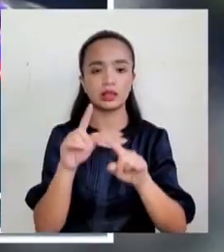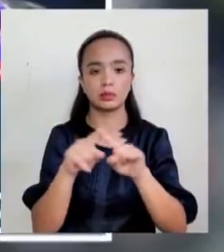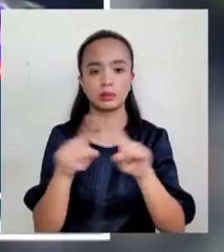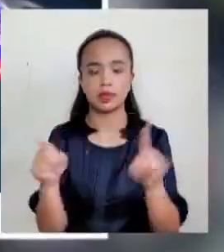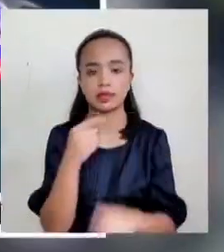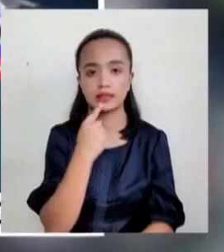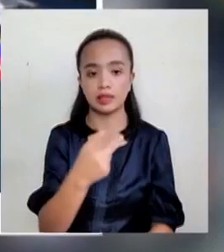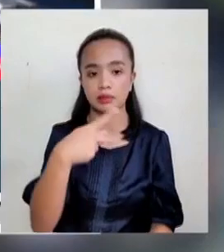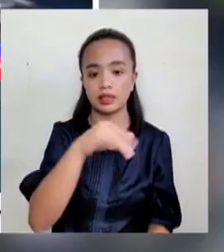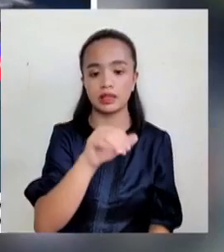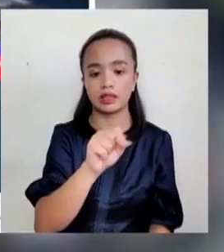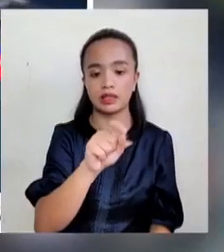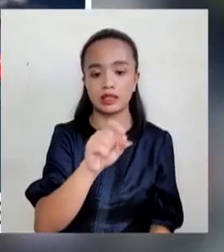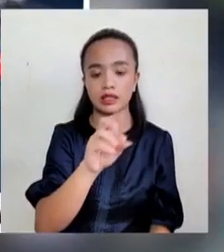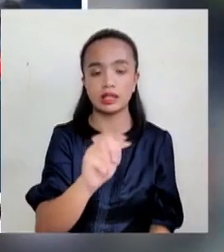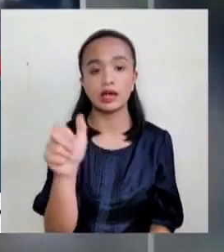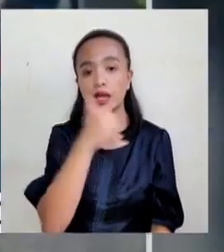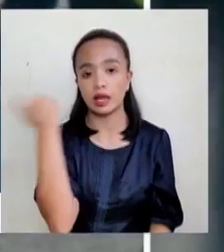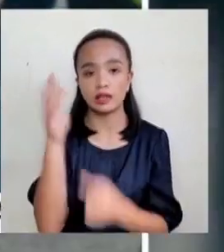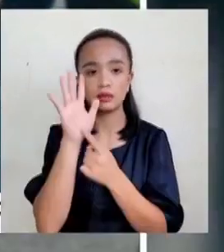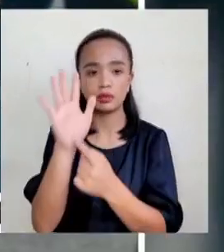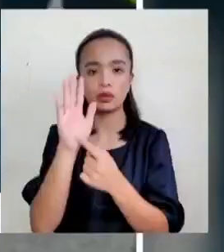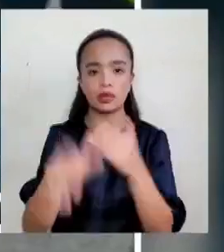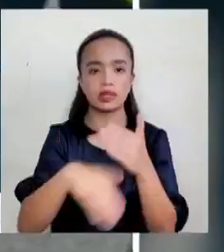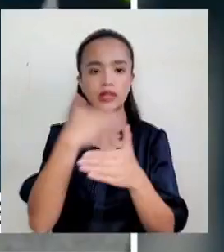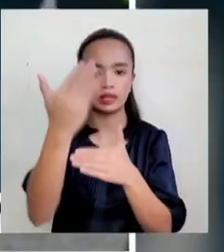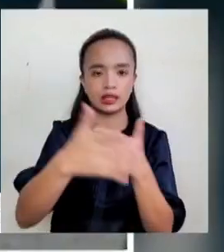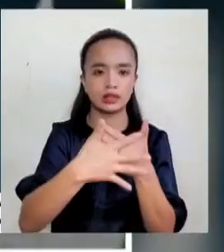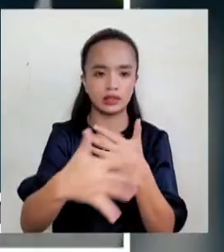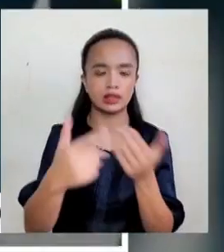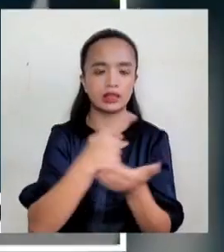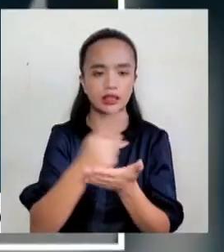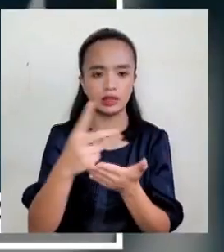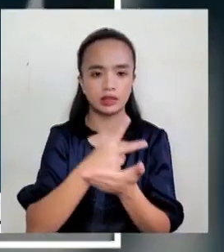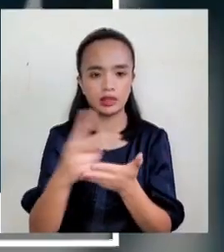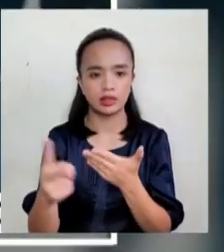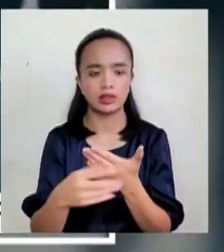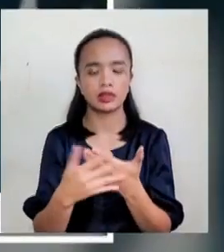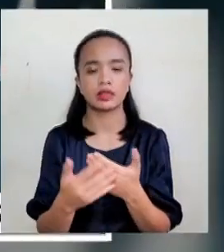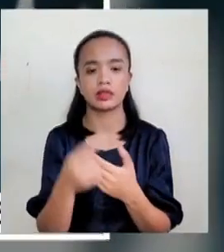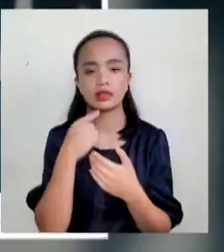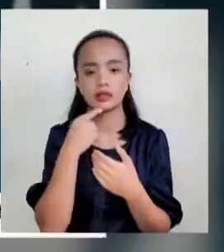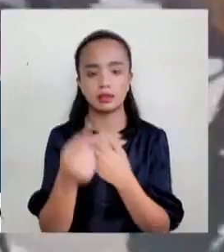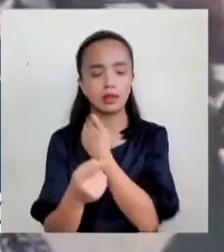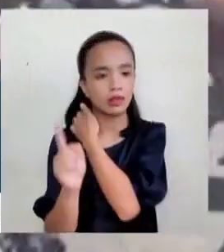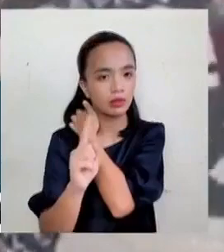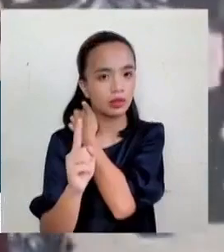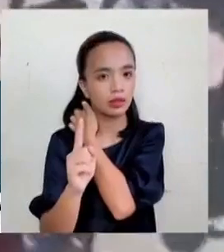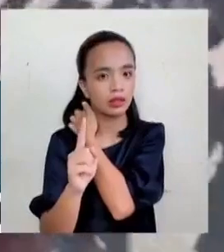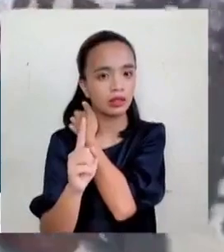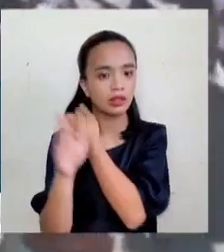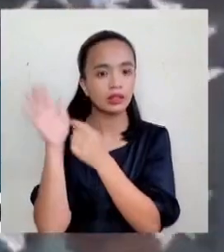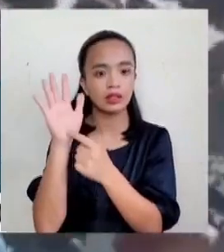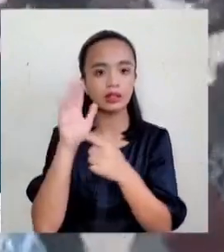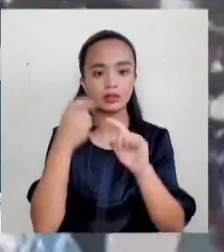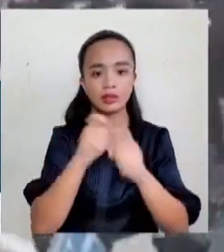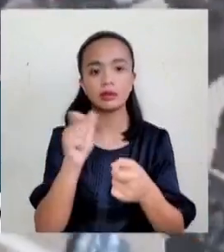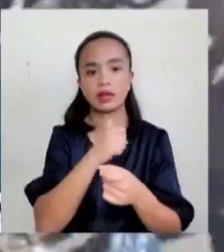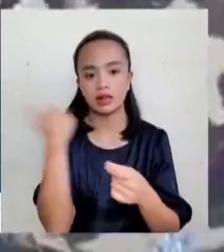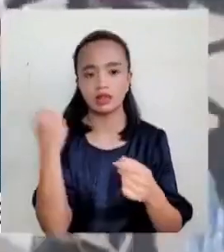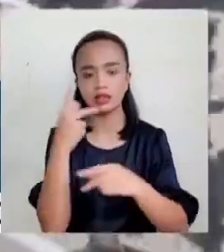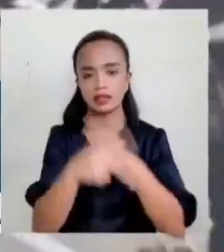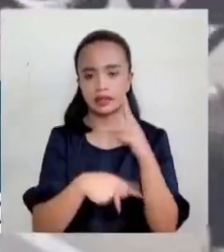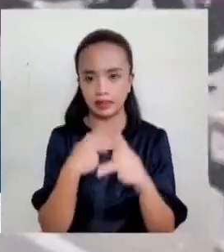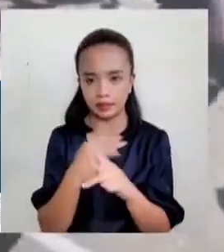Piston, another protest will occur in the coming weeks. Piston President Modi Floranda said that the protest may also come in other forms. Now,